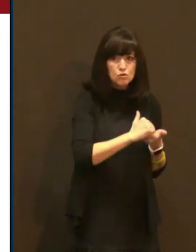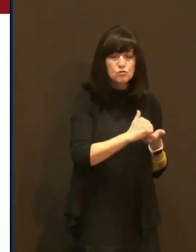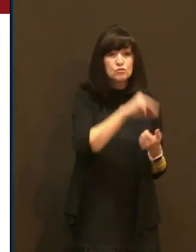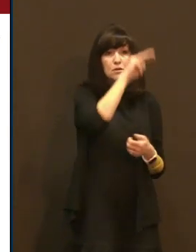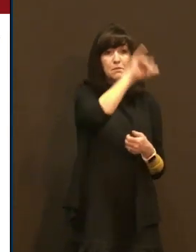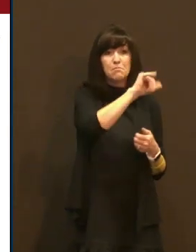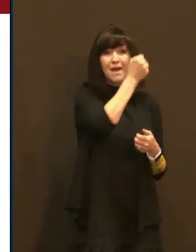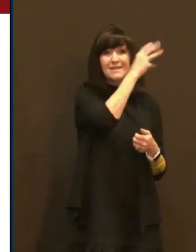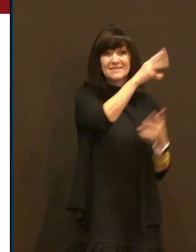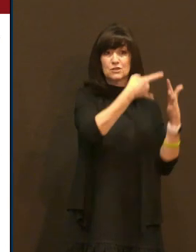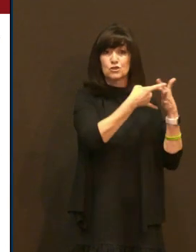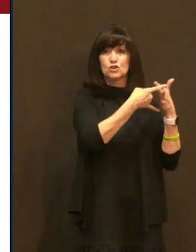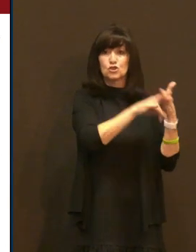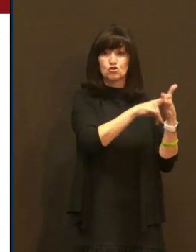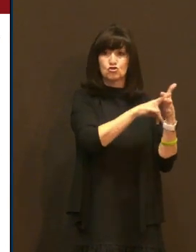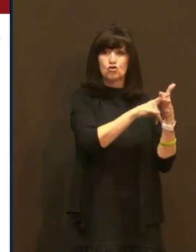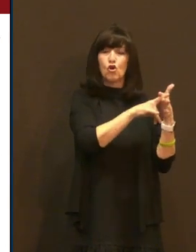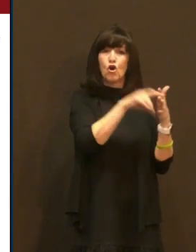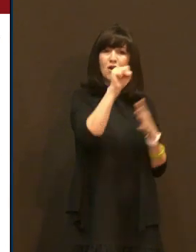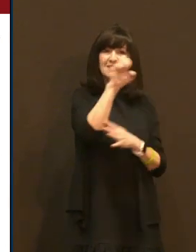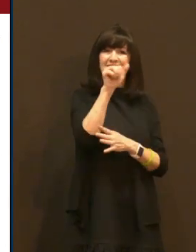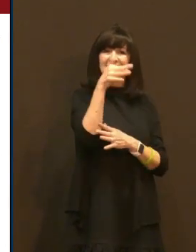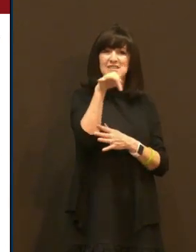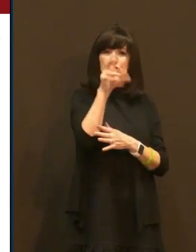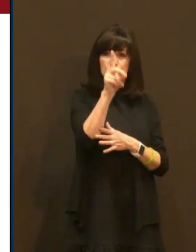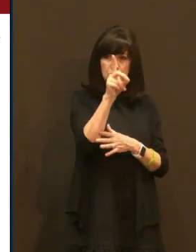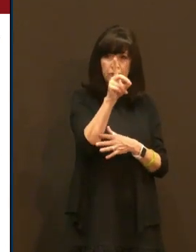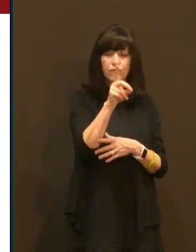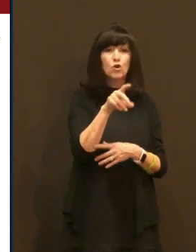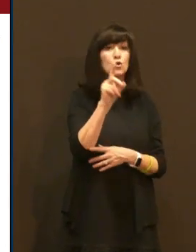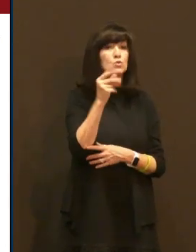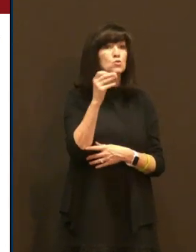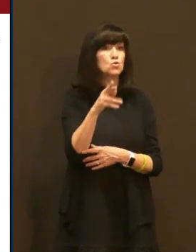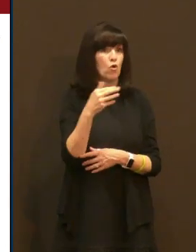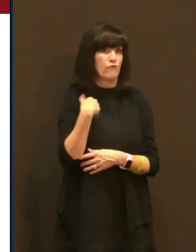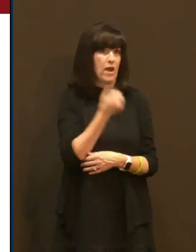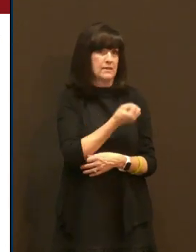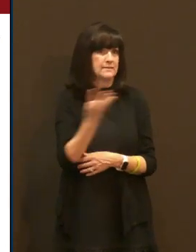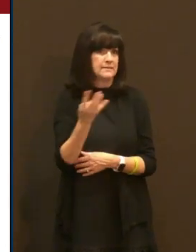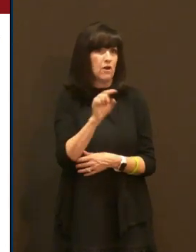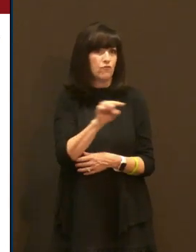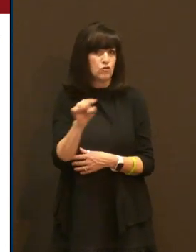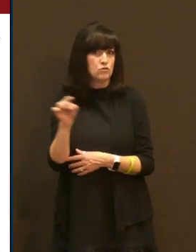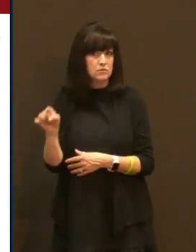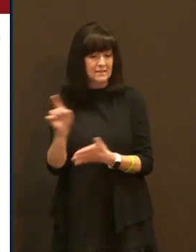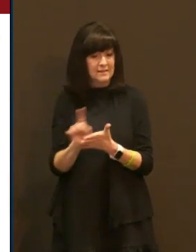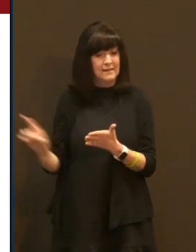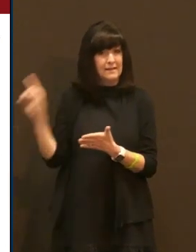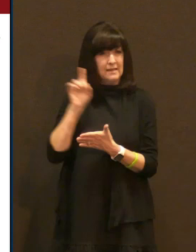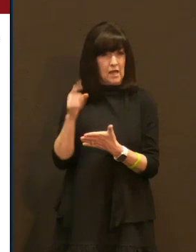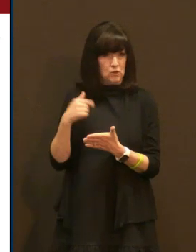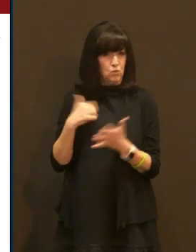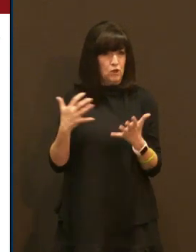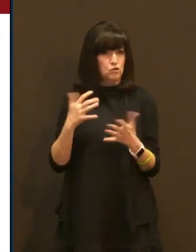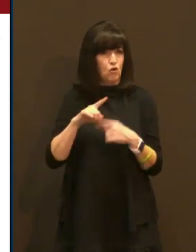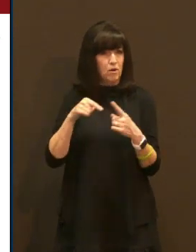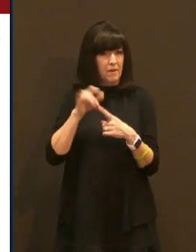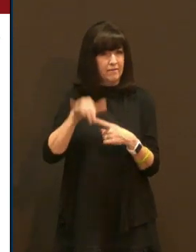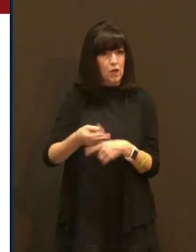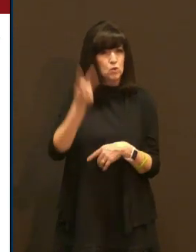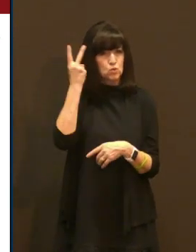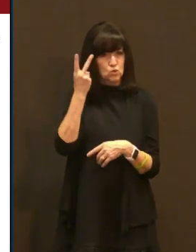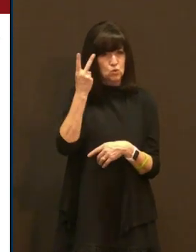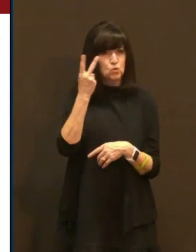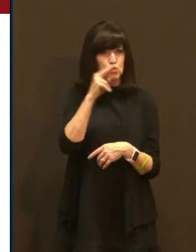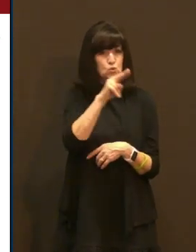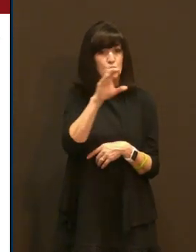we had testing this in multiple testings in Dover. Last week we talked about the 2 in Newcastle County on the same day.